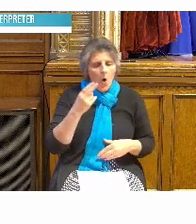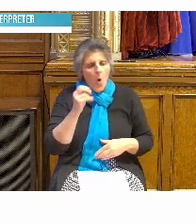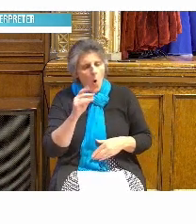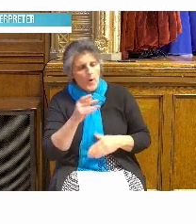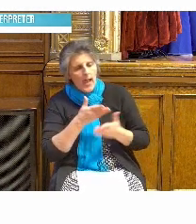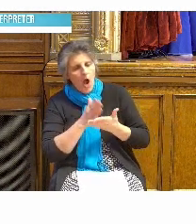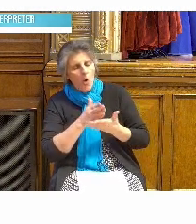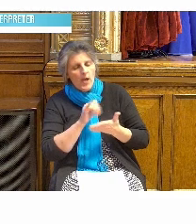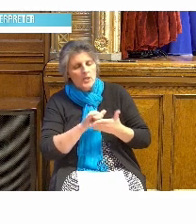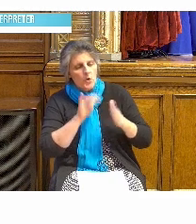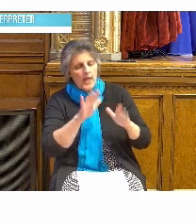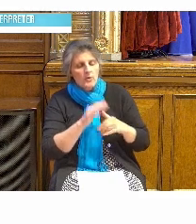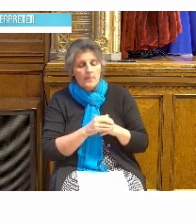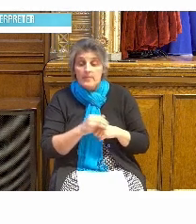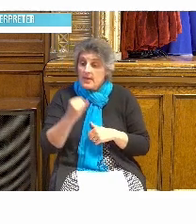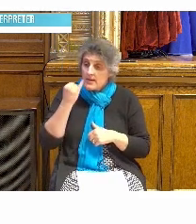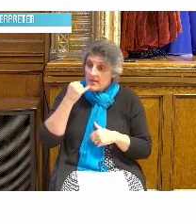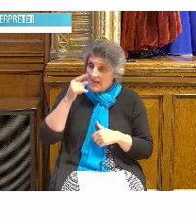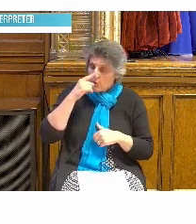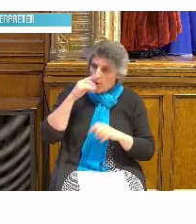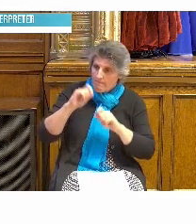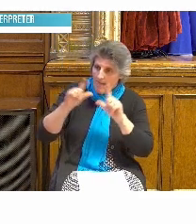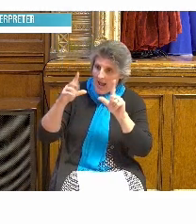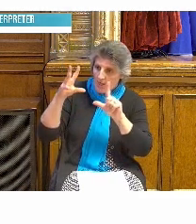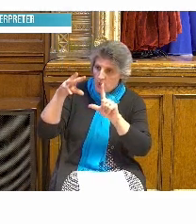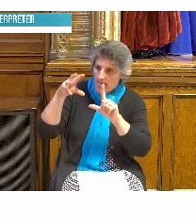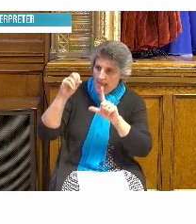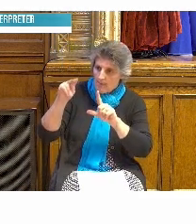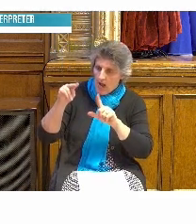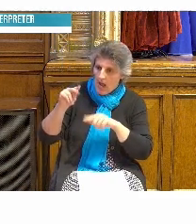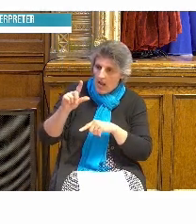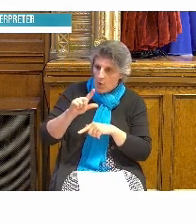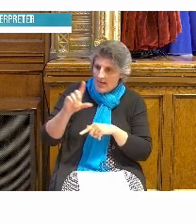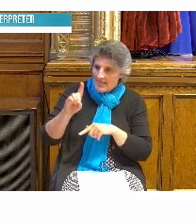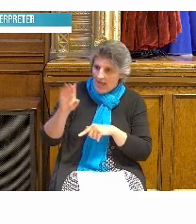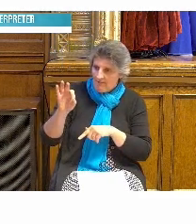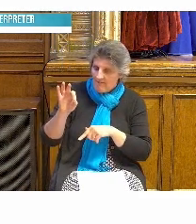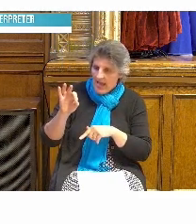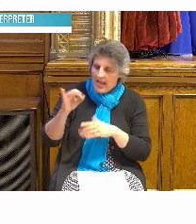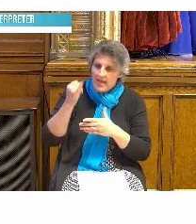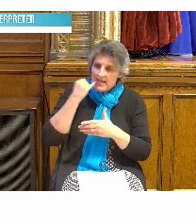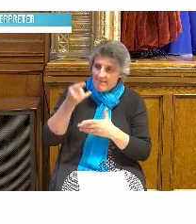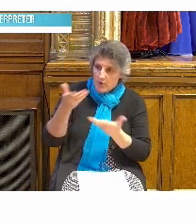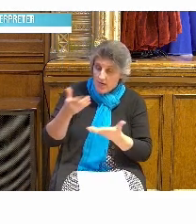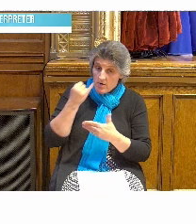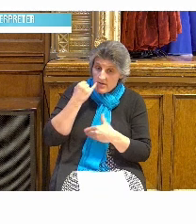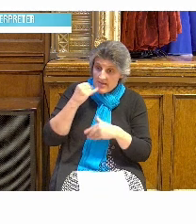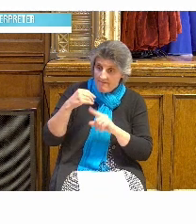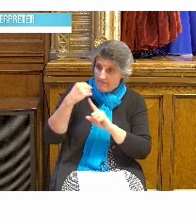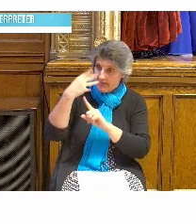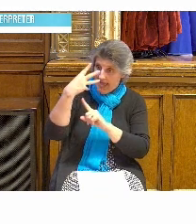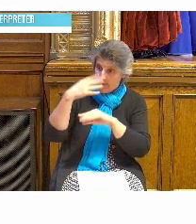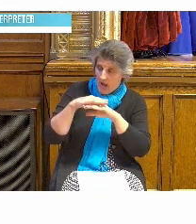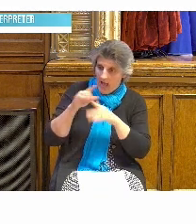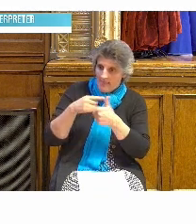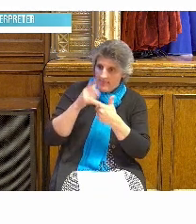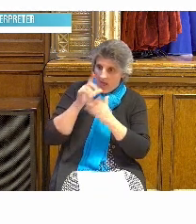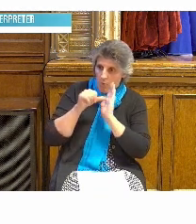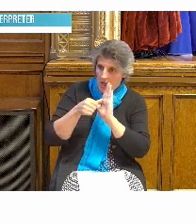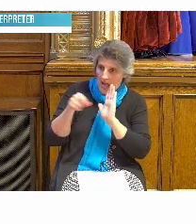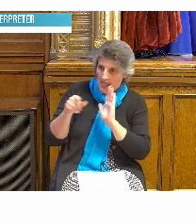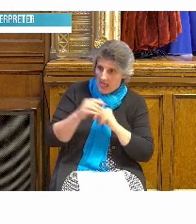right, so that's great. If you can turn on no. your camera, Loree Daniel Favors, if you're here, if you turn on your camera, it will highlight